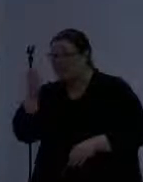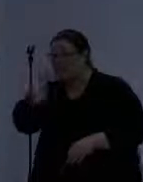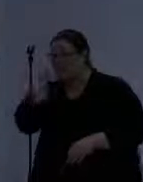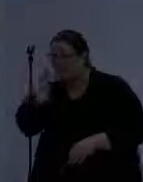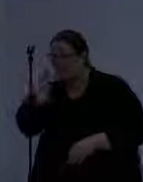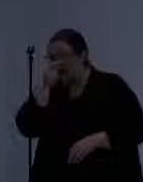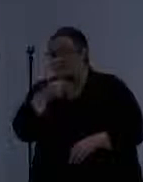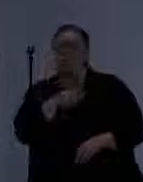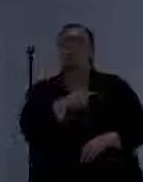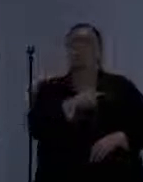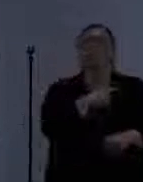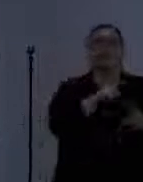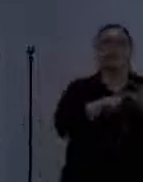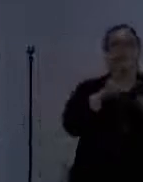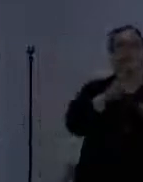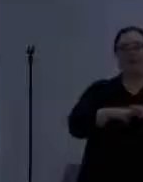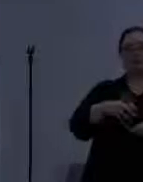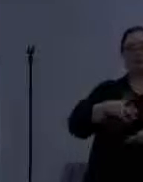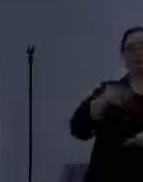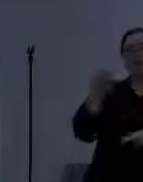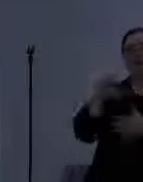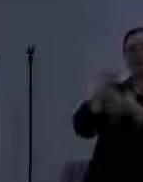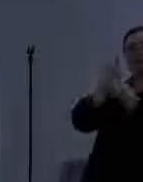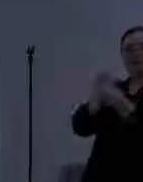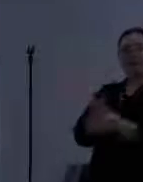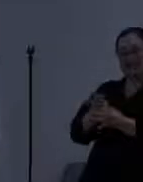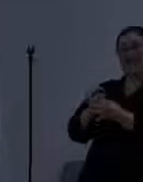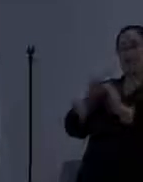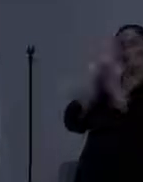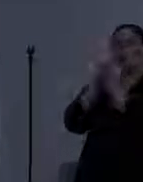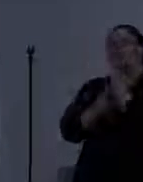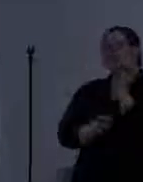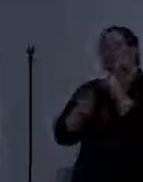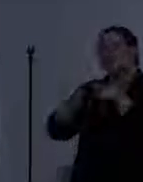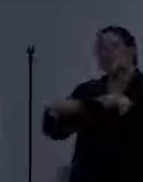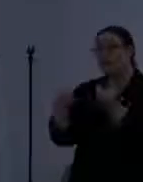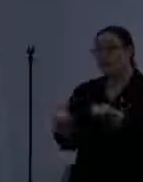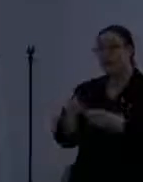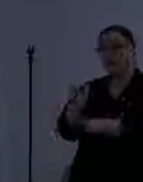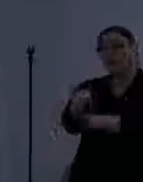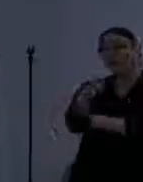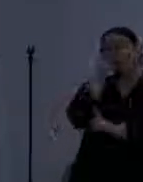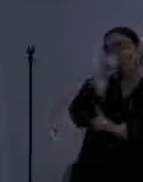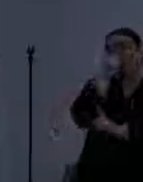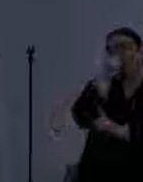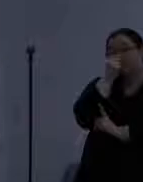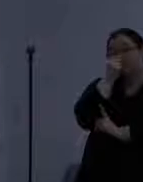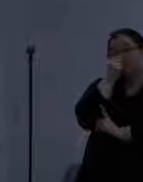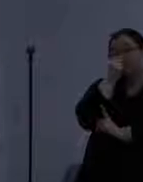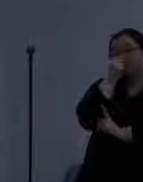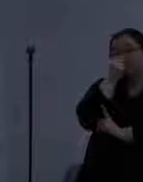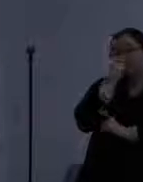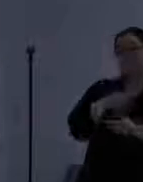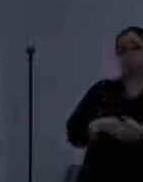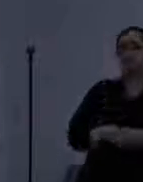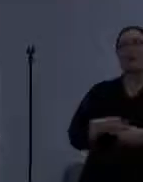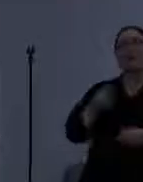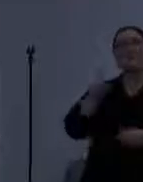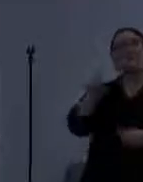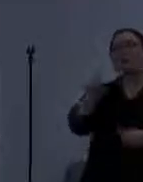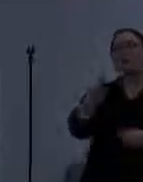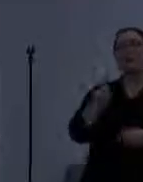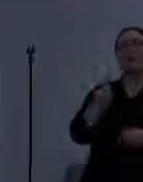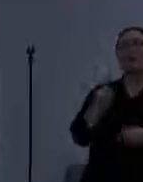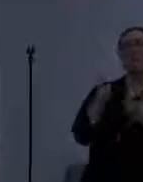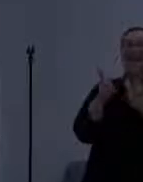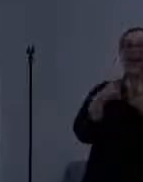If the complaint is related to a provider that's registered, then yes. With other areas,